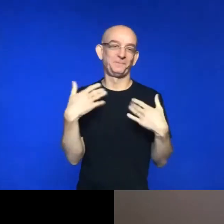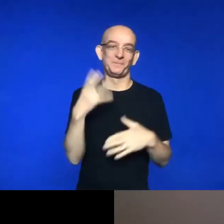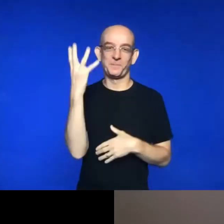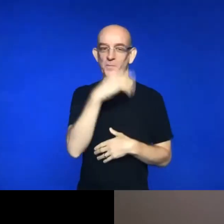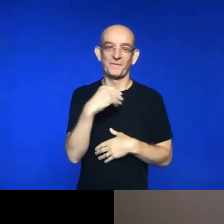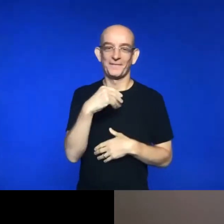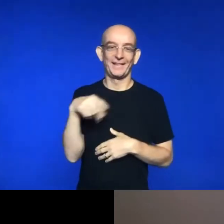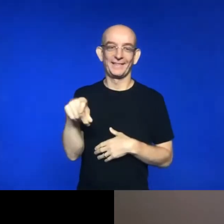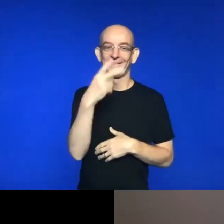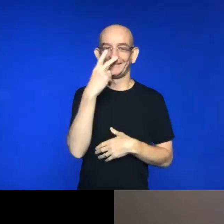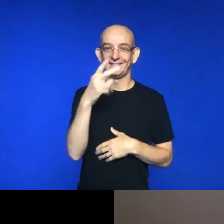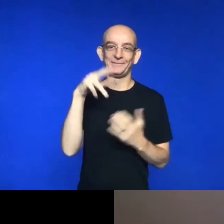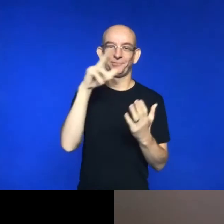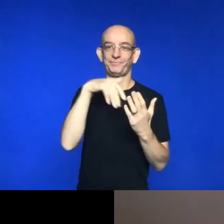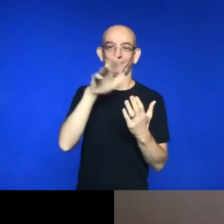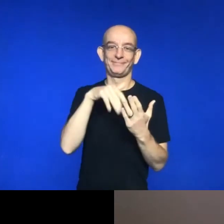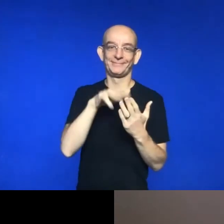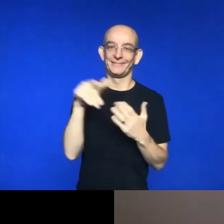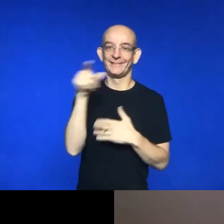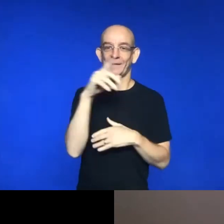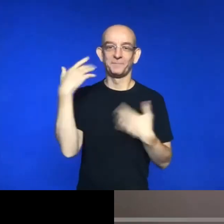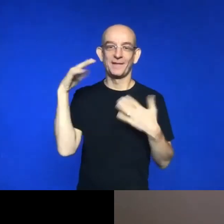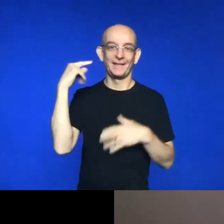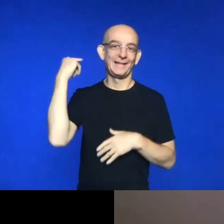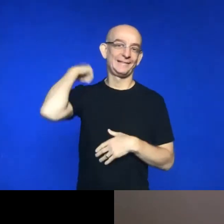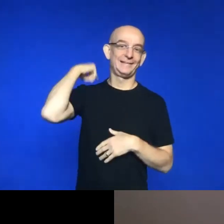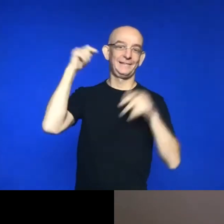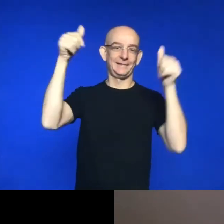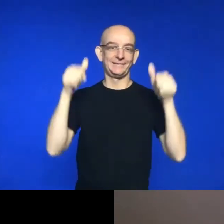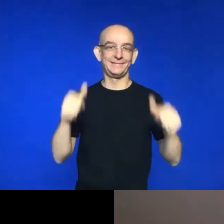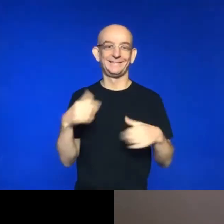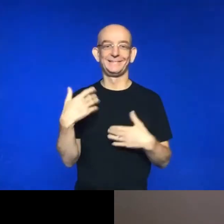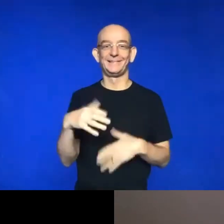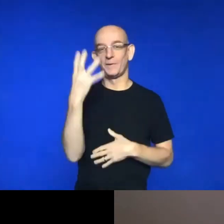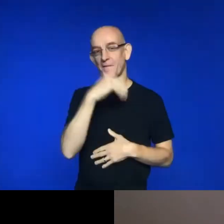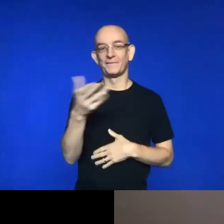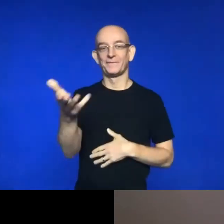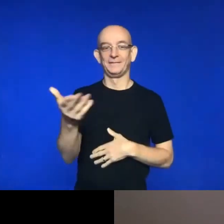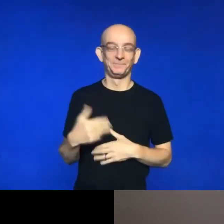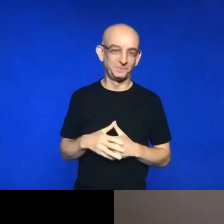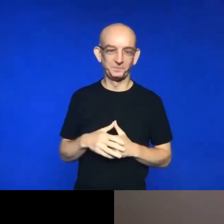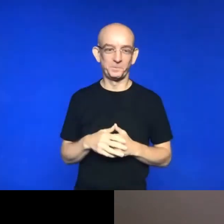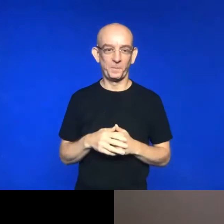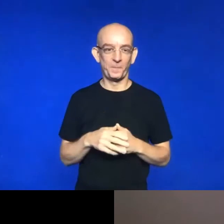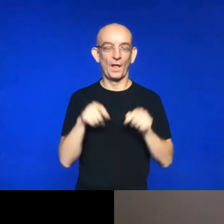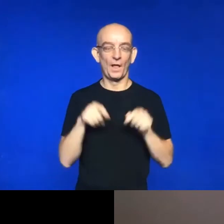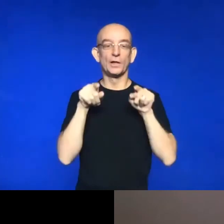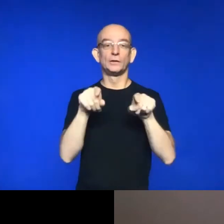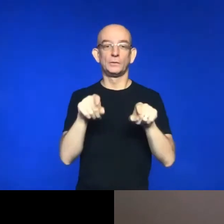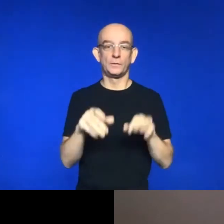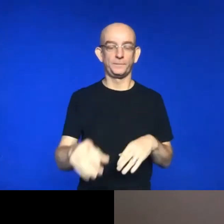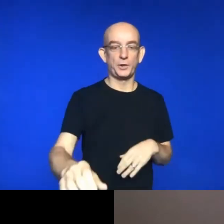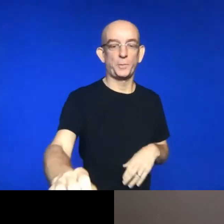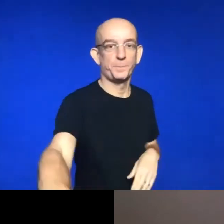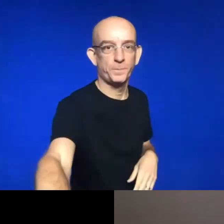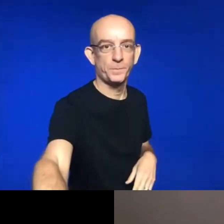seen. With those words, I really believe that this was an important webinar and this session on health as